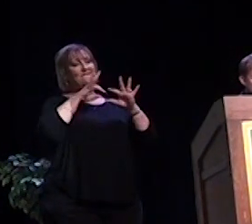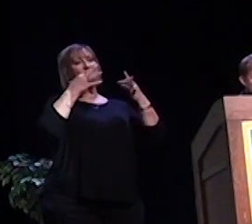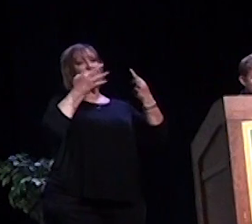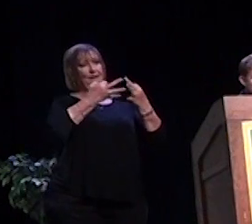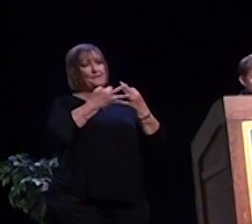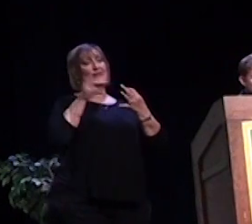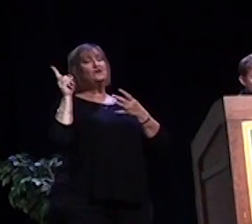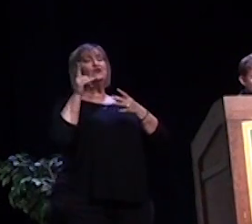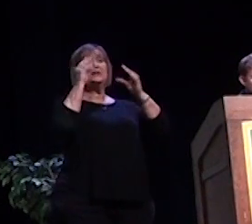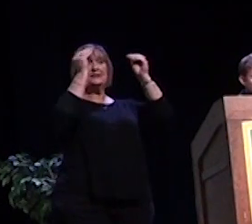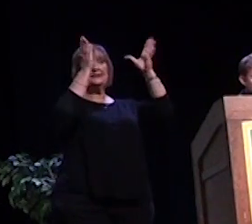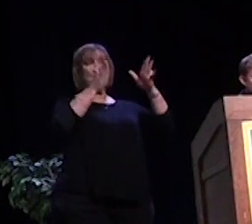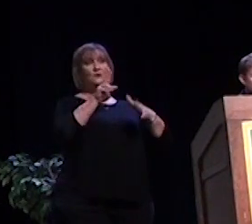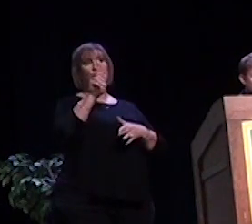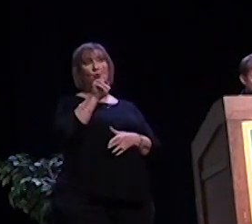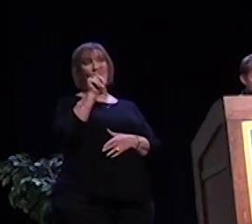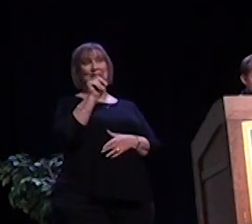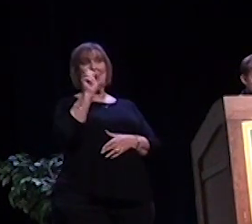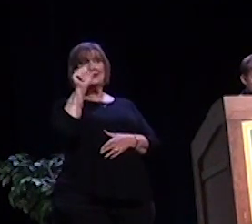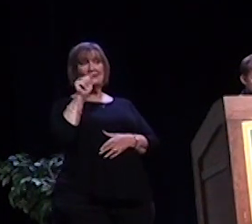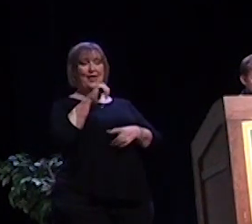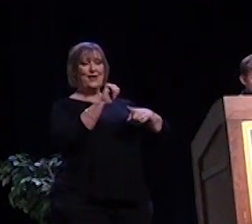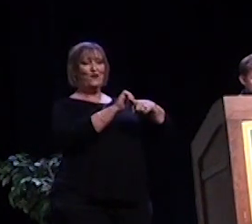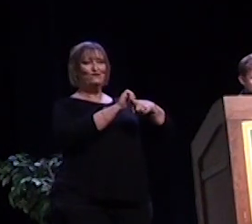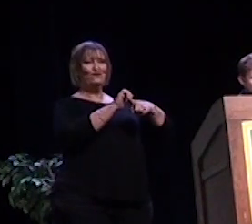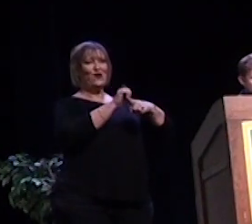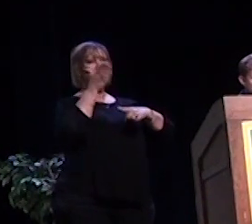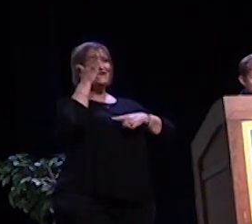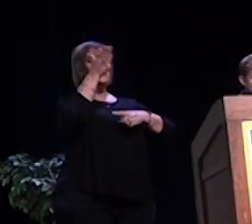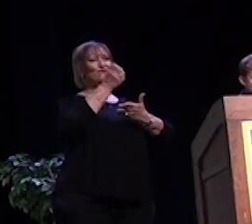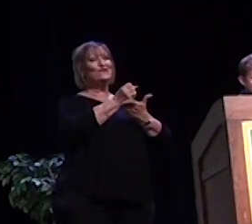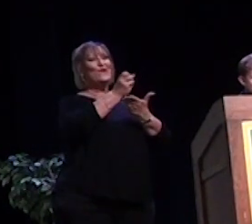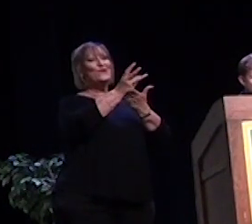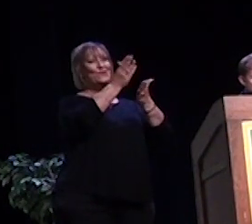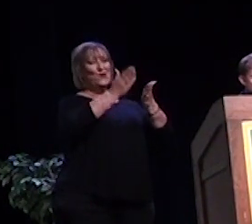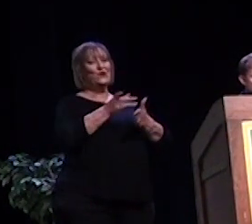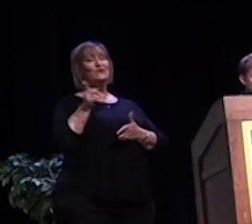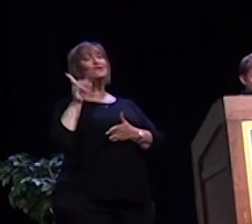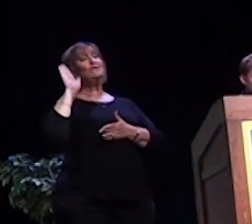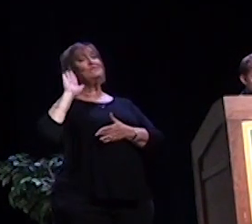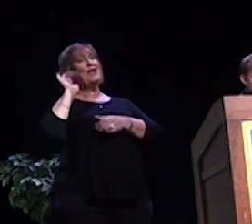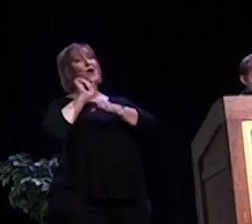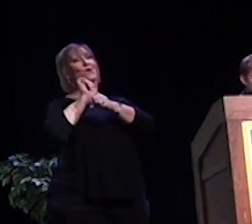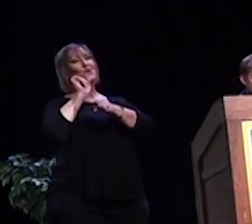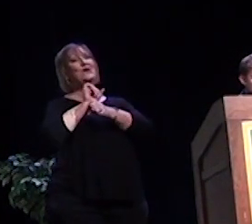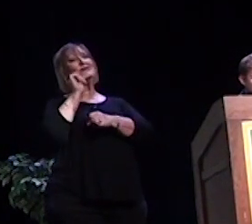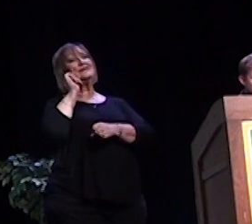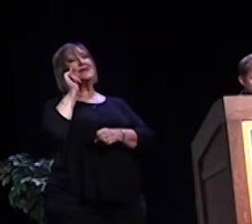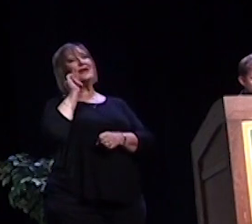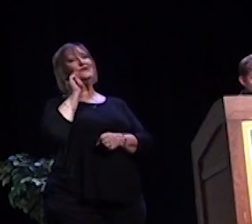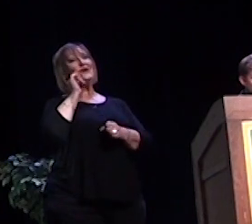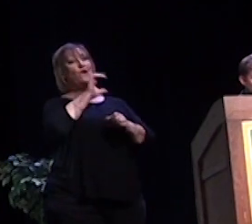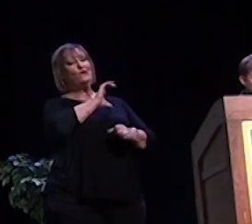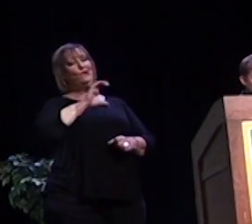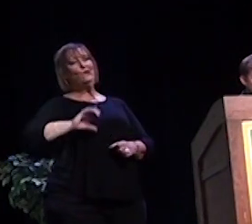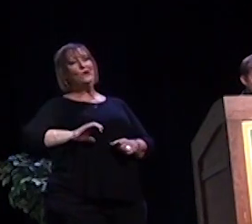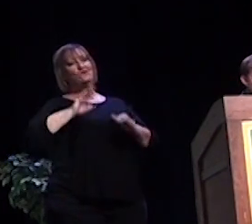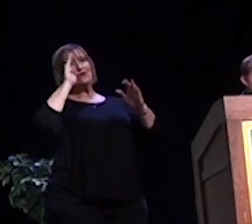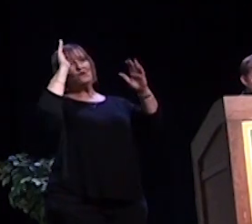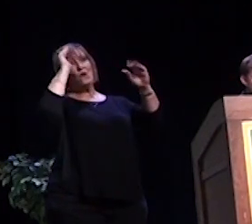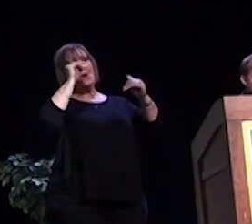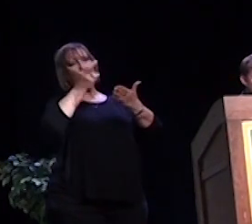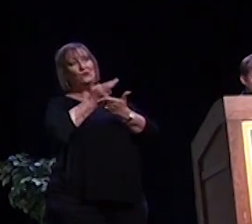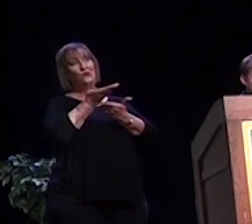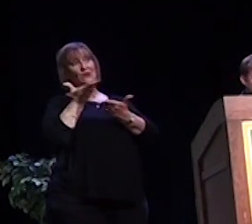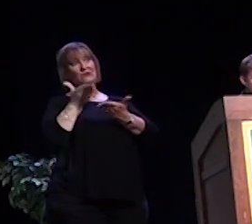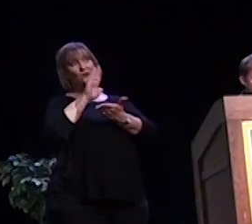at UTSA, training future social workers. She also worked at San Antonio Christian Hope Resource Center, where she developed and implemented a